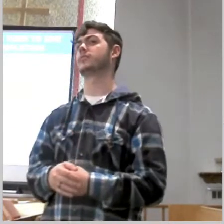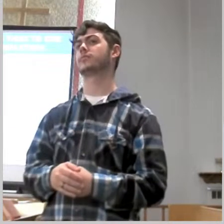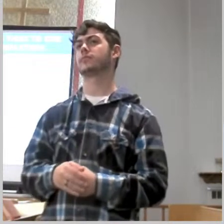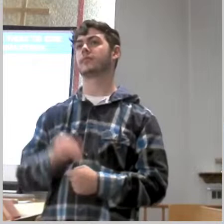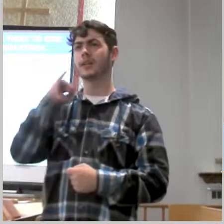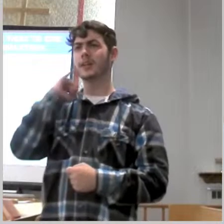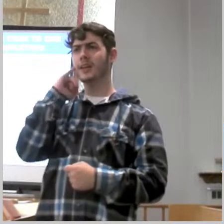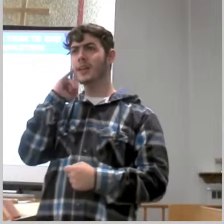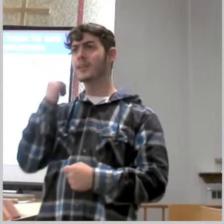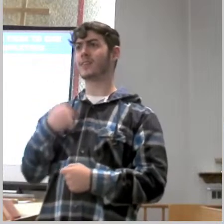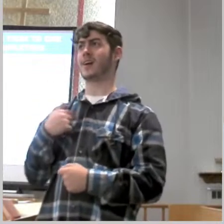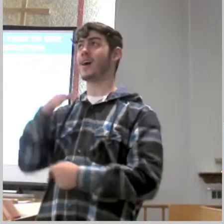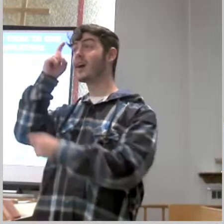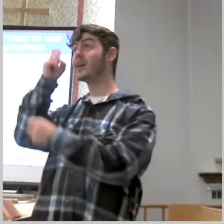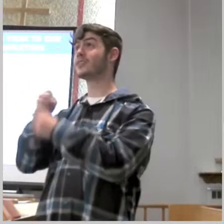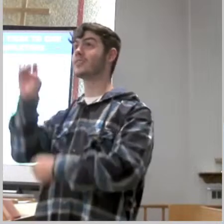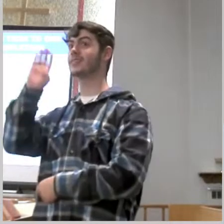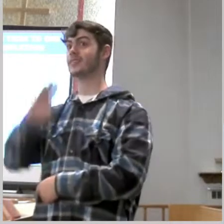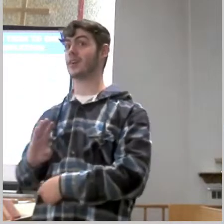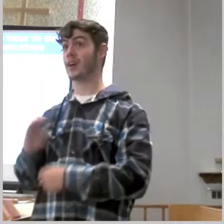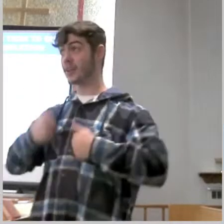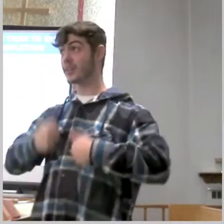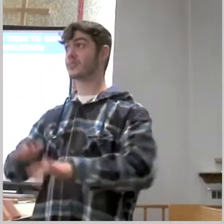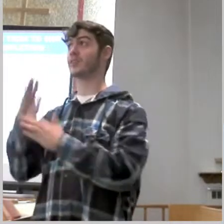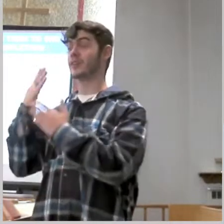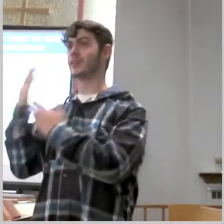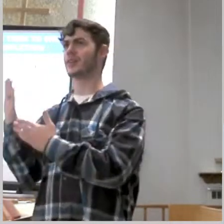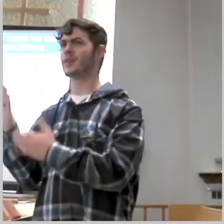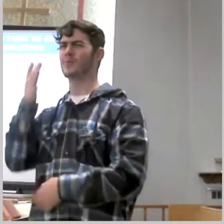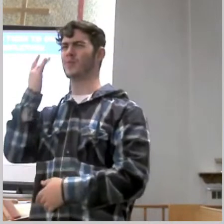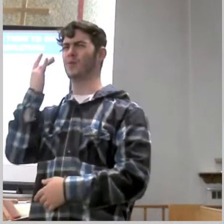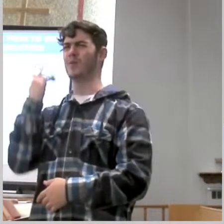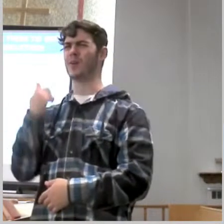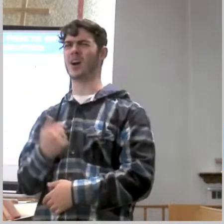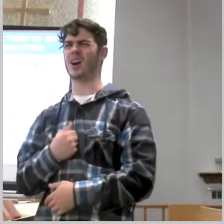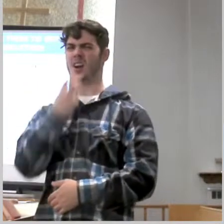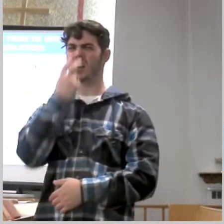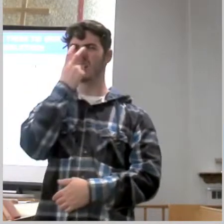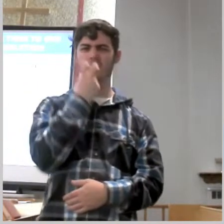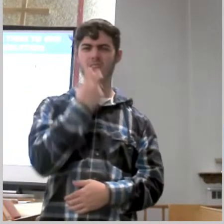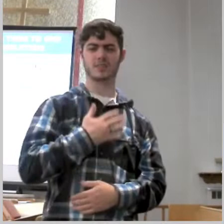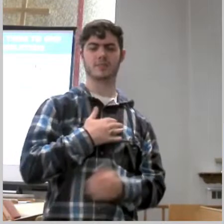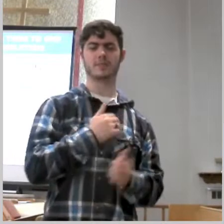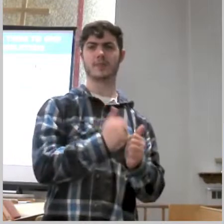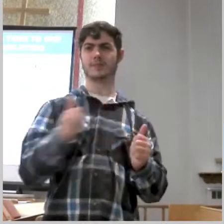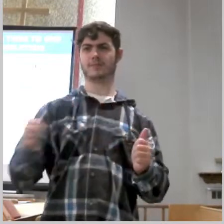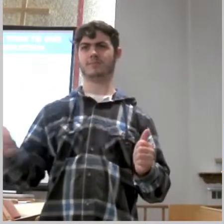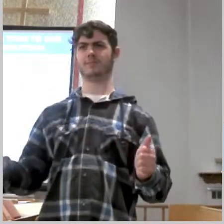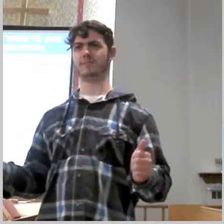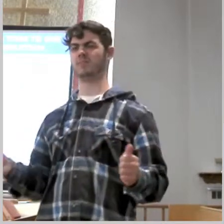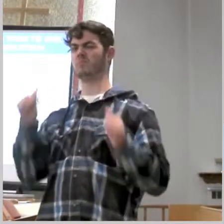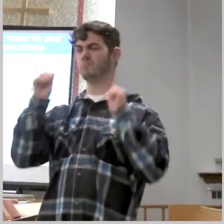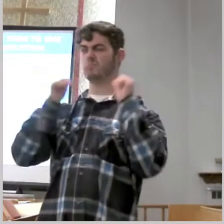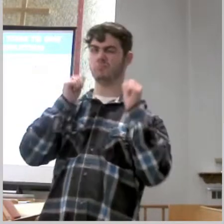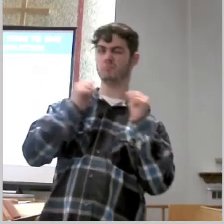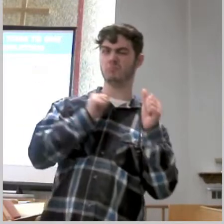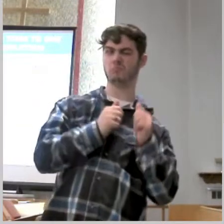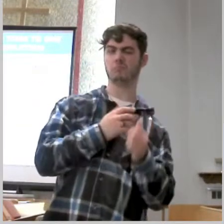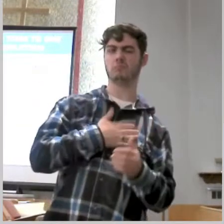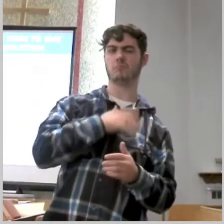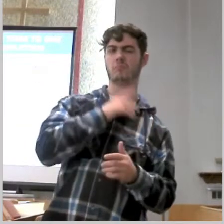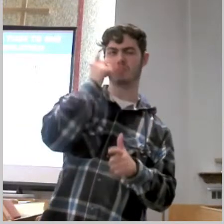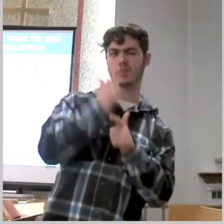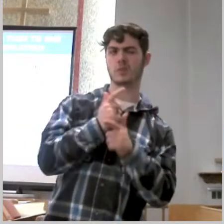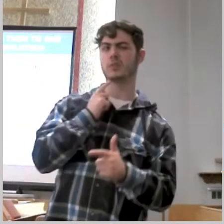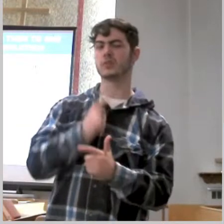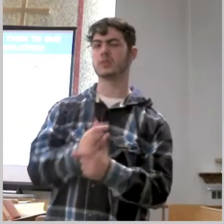I be suspicious of my brothers and sisters? Why should I doubt their motives? Who am I giving myself over to